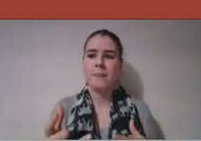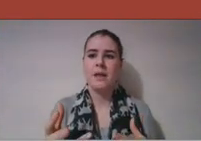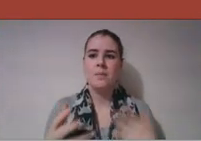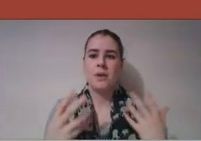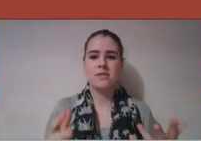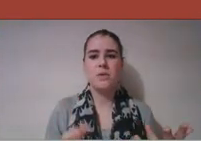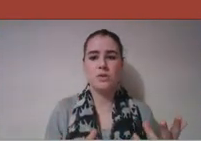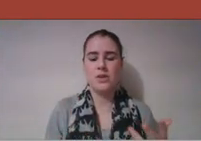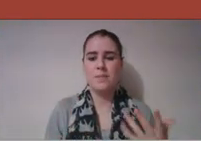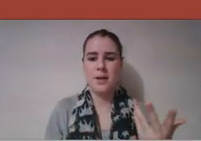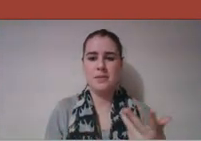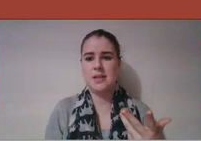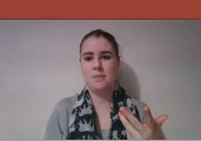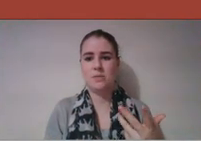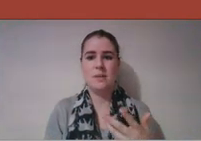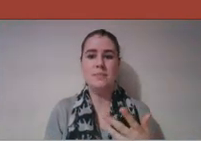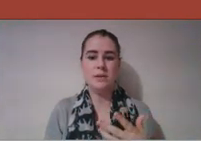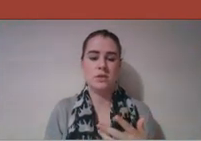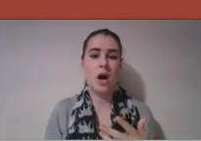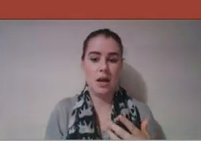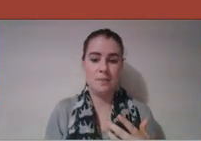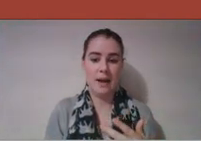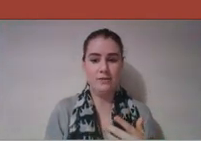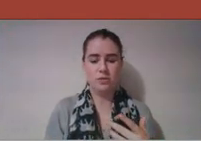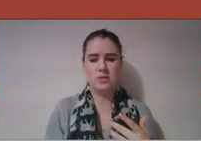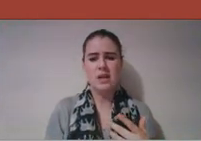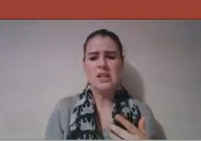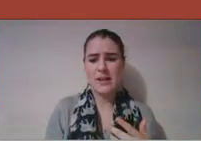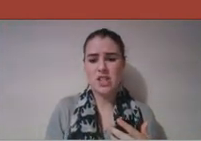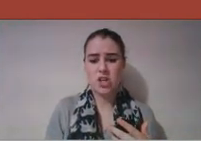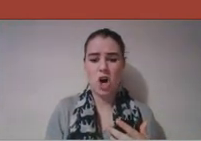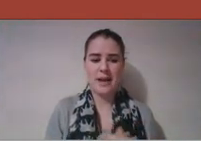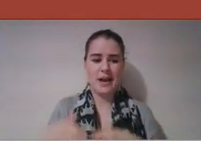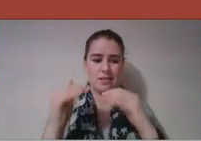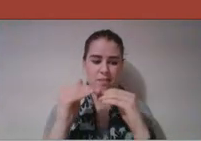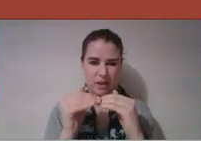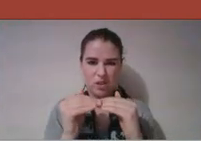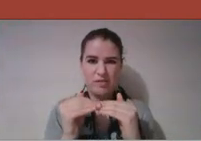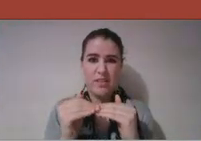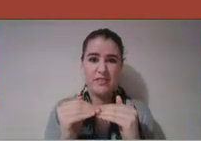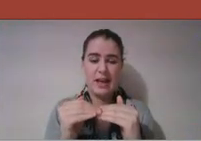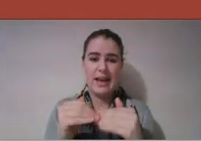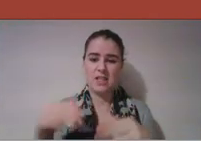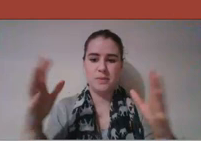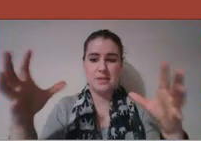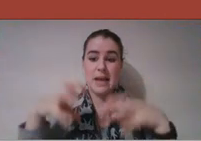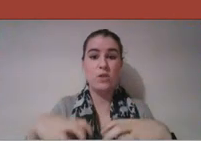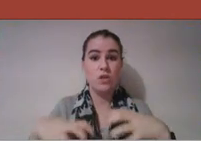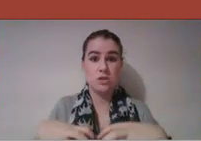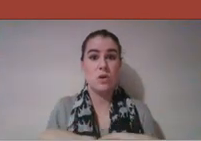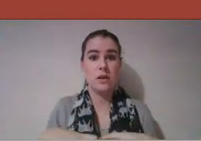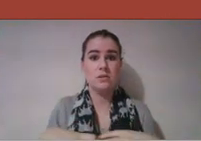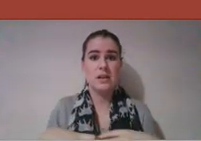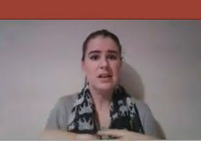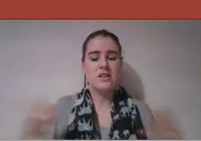well. But obviously, we also know that pyramids and temples are then built on higher platforms. So actually, the common houses are built on very flat land, but down